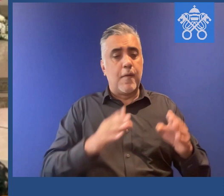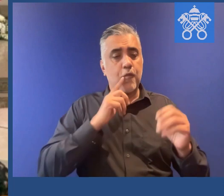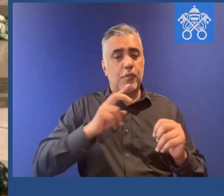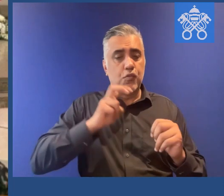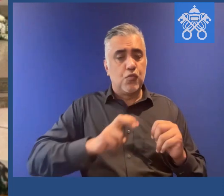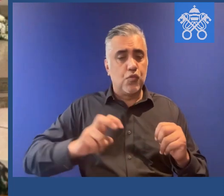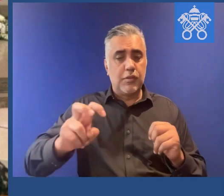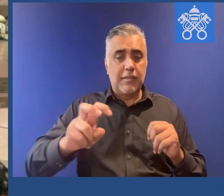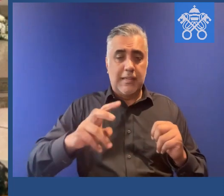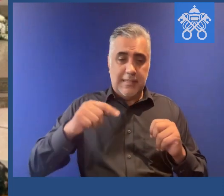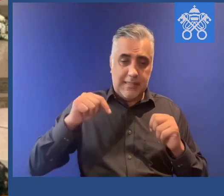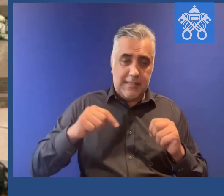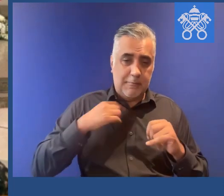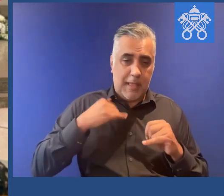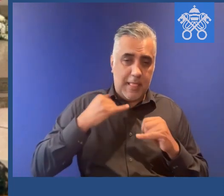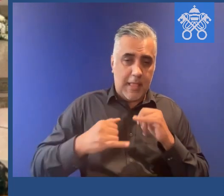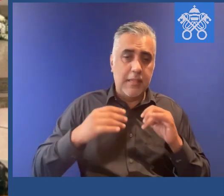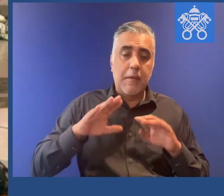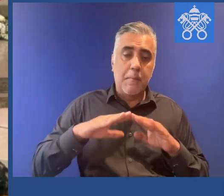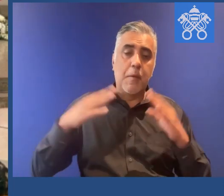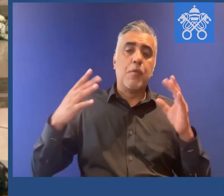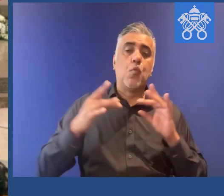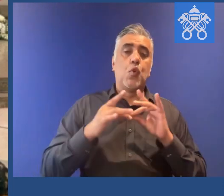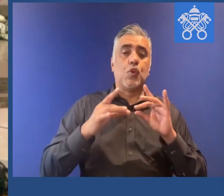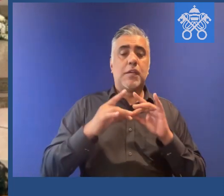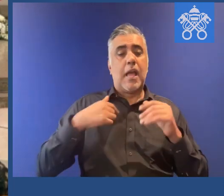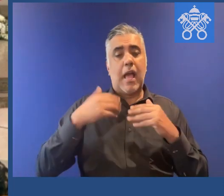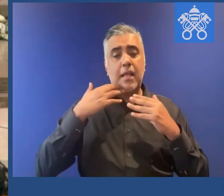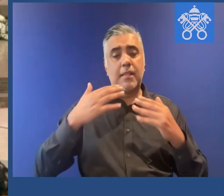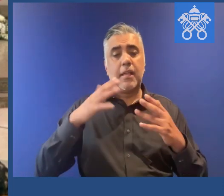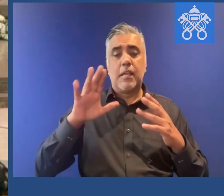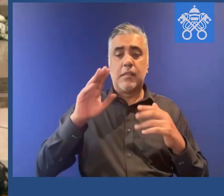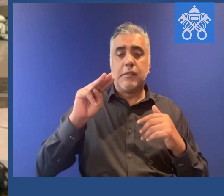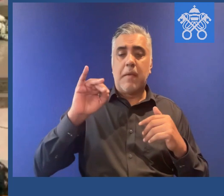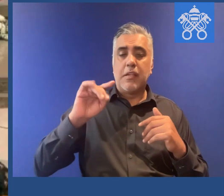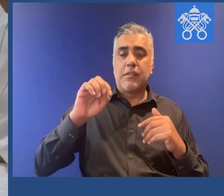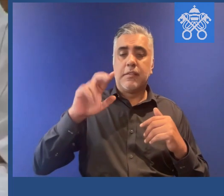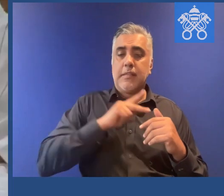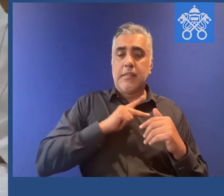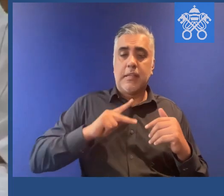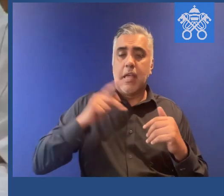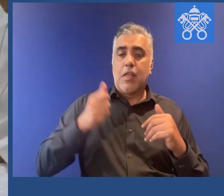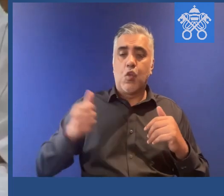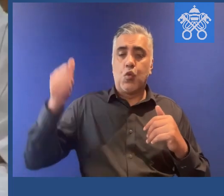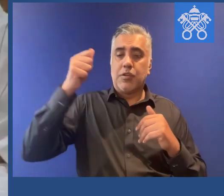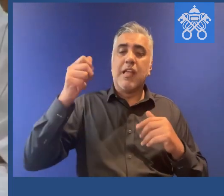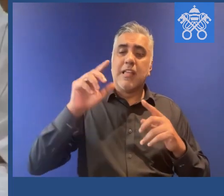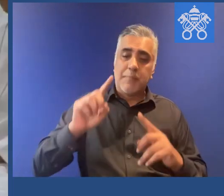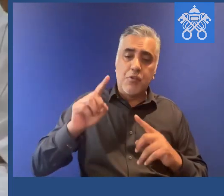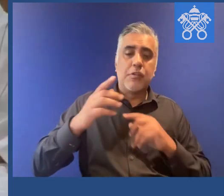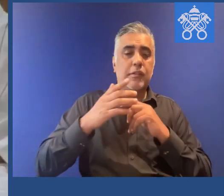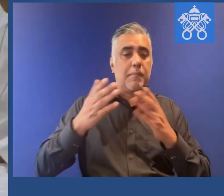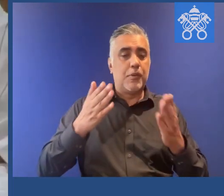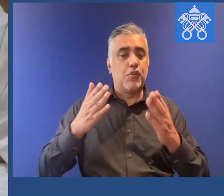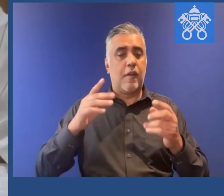journey. Since these are my last public words, I thank His Majesty the King and the authorities, especially the Minister of